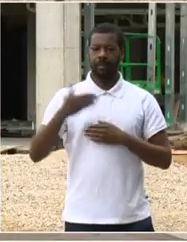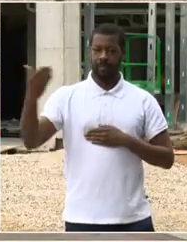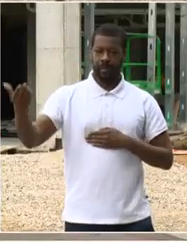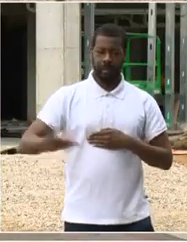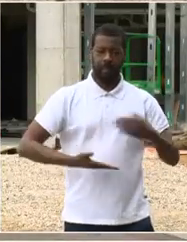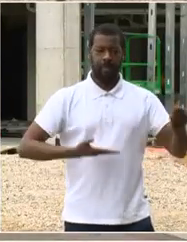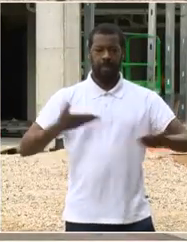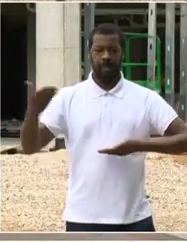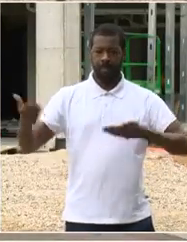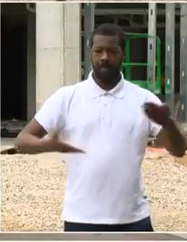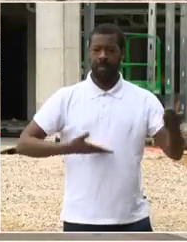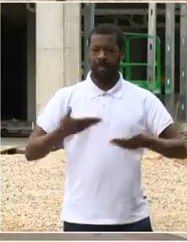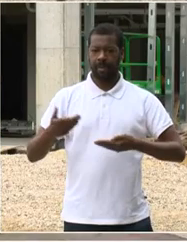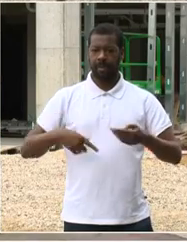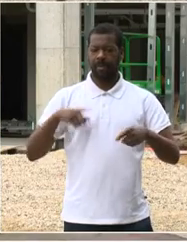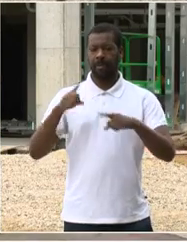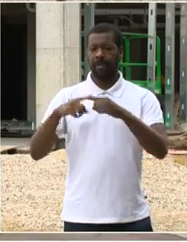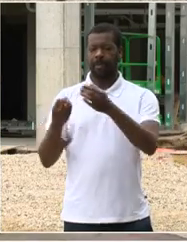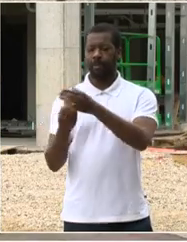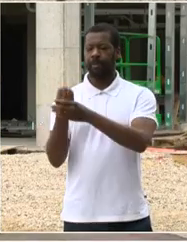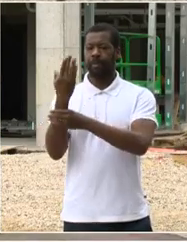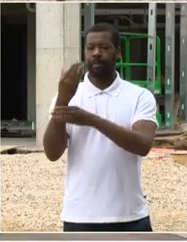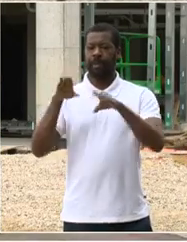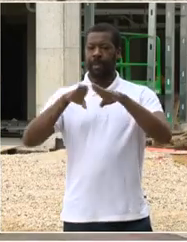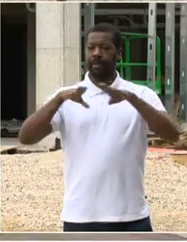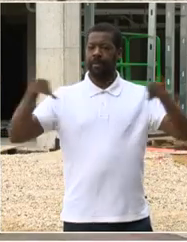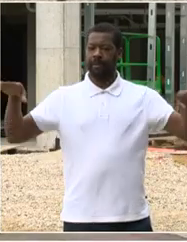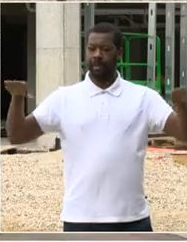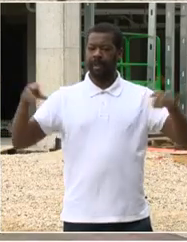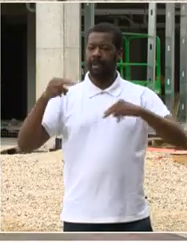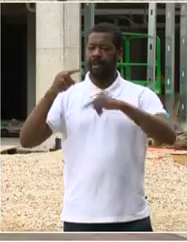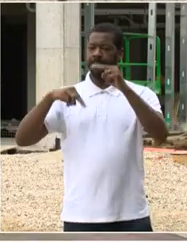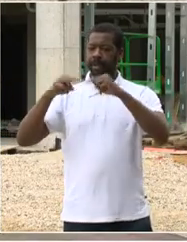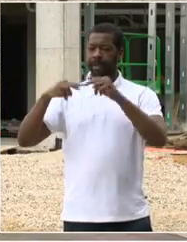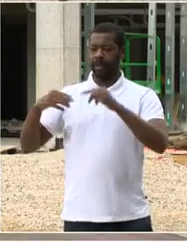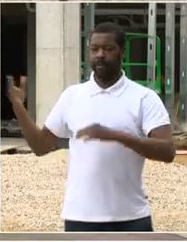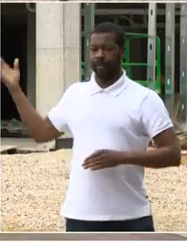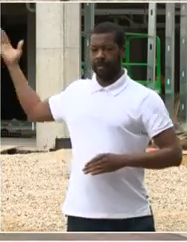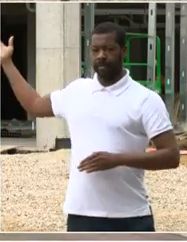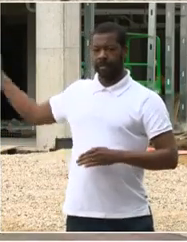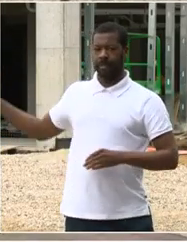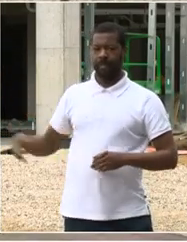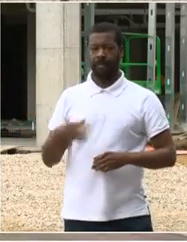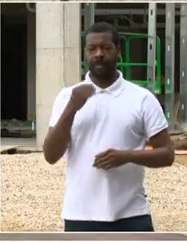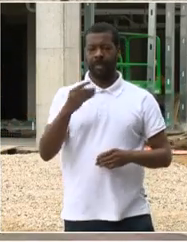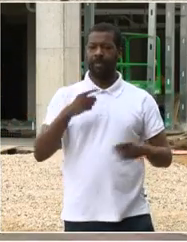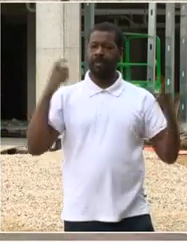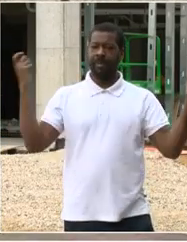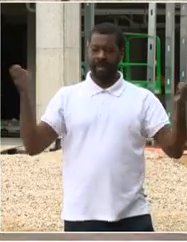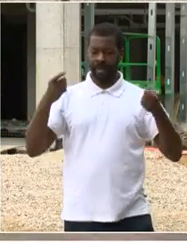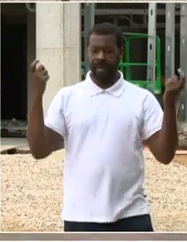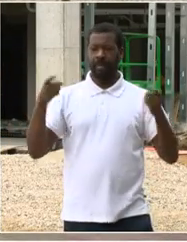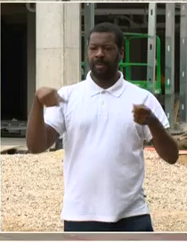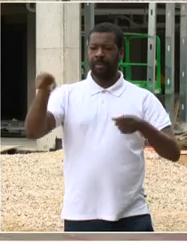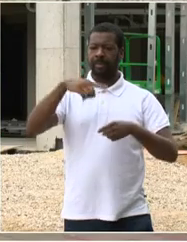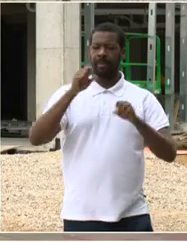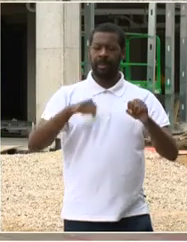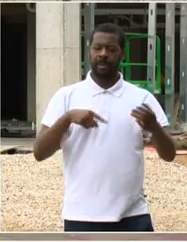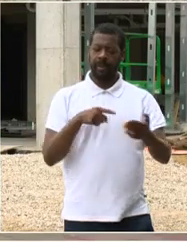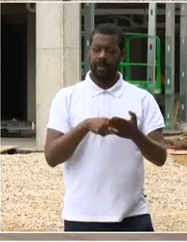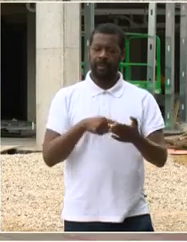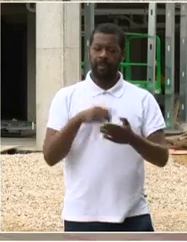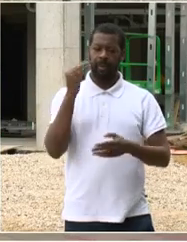Welcome to the Spring Flats and welcome to a victory for affordable housing. I want to